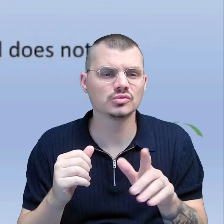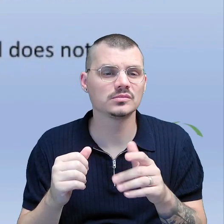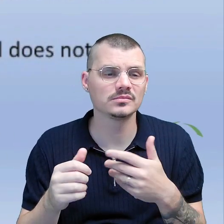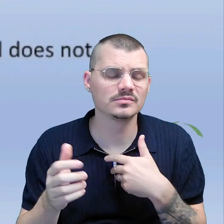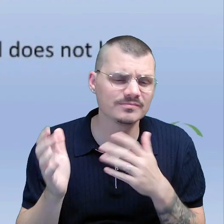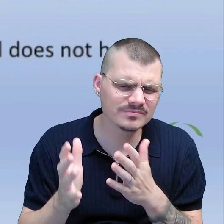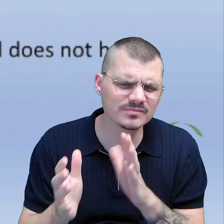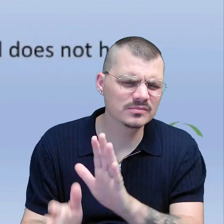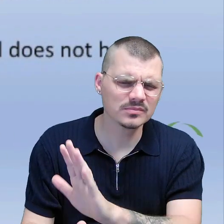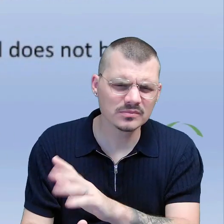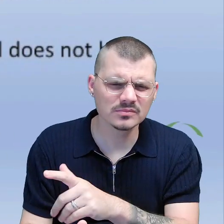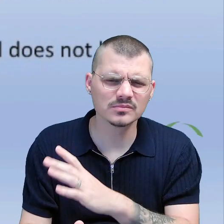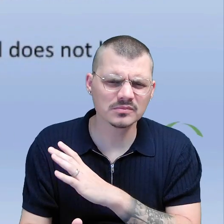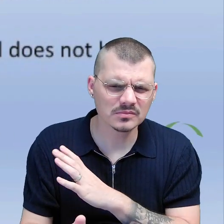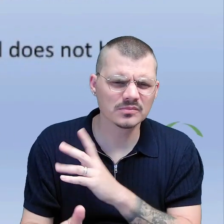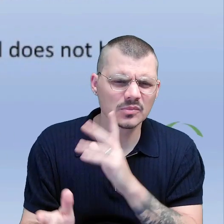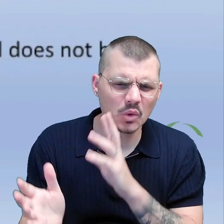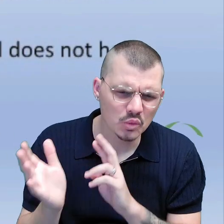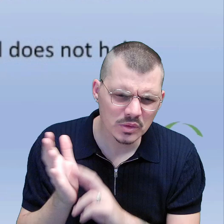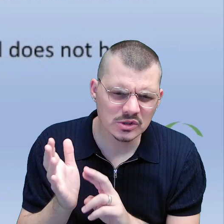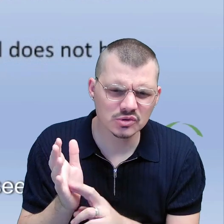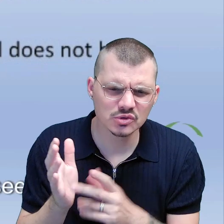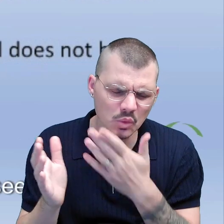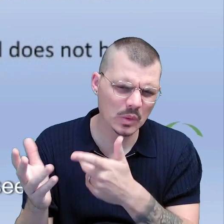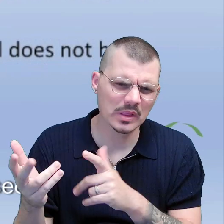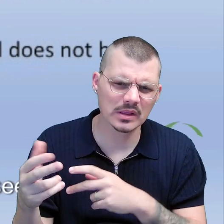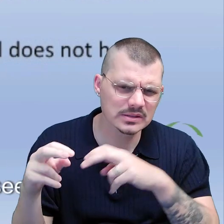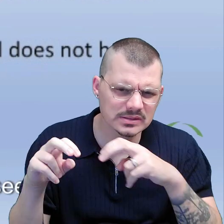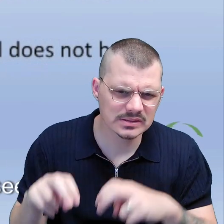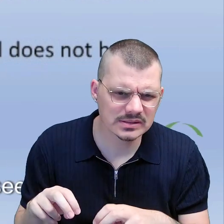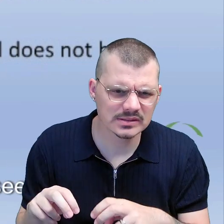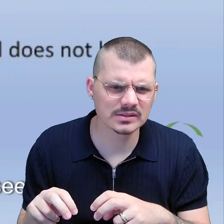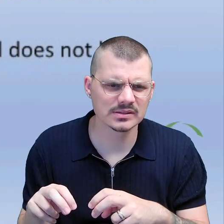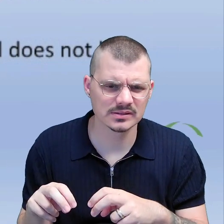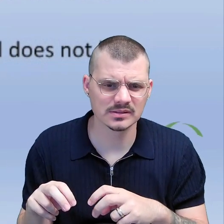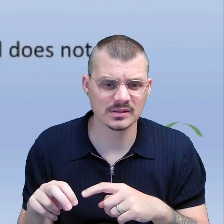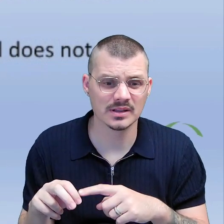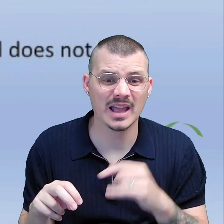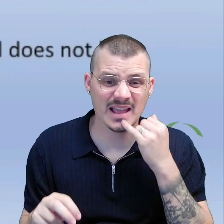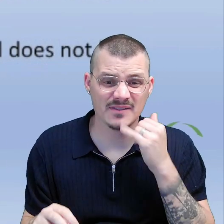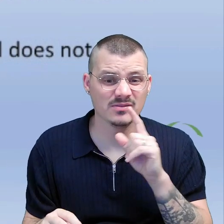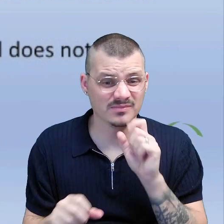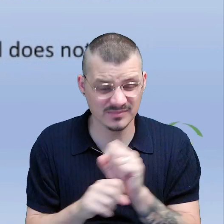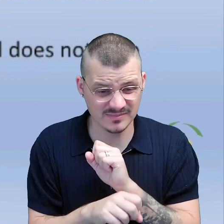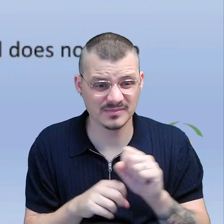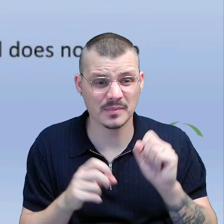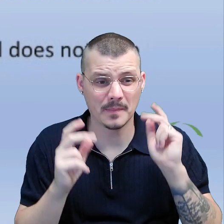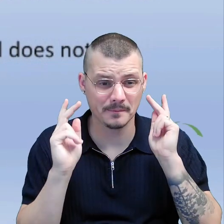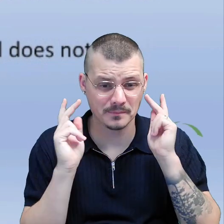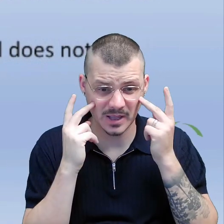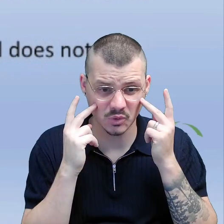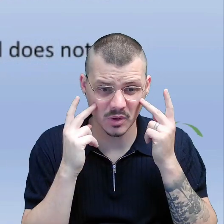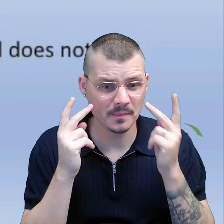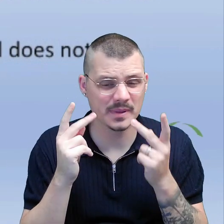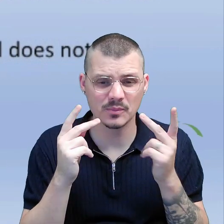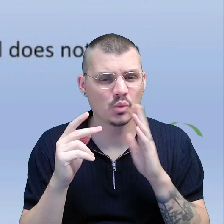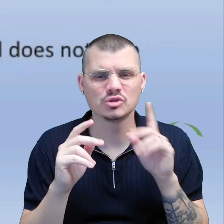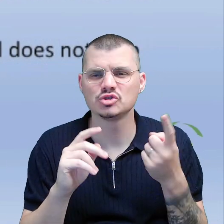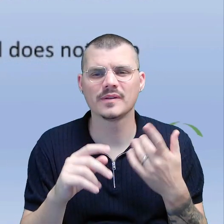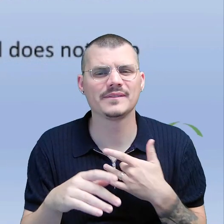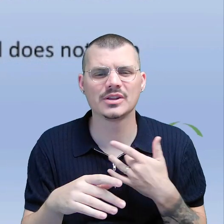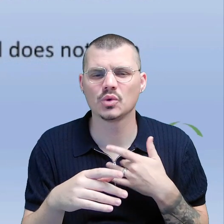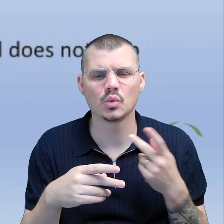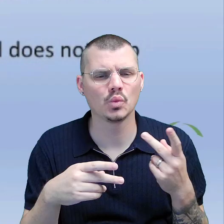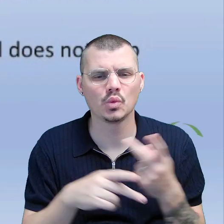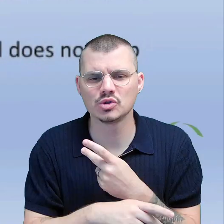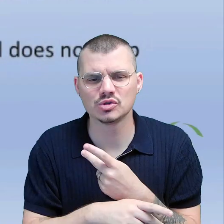also reassurance or researching the problem. Well, let's sit down with so-and-so and see what they think. If it's authentic paranoia,